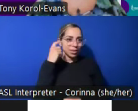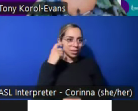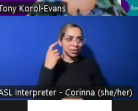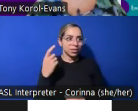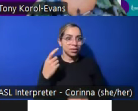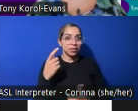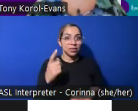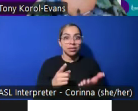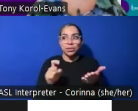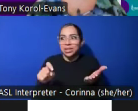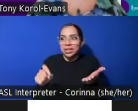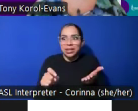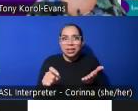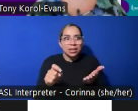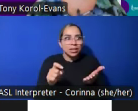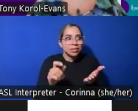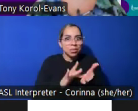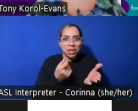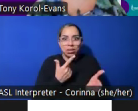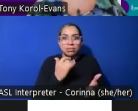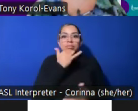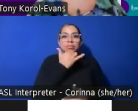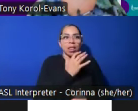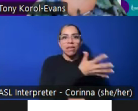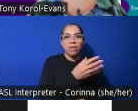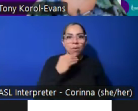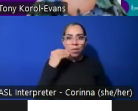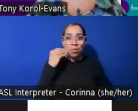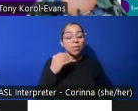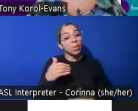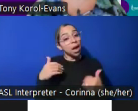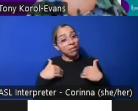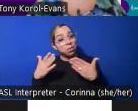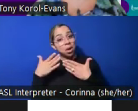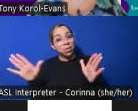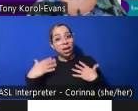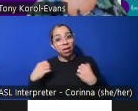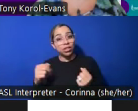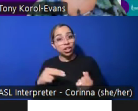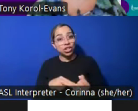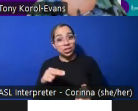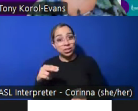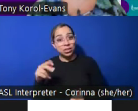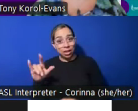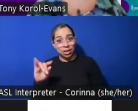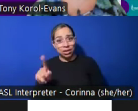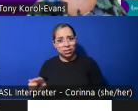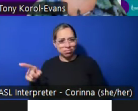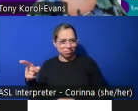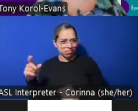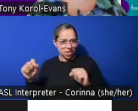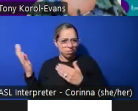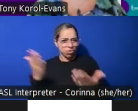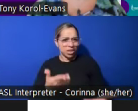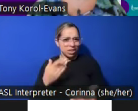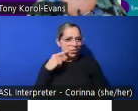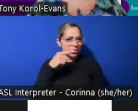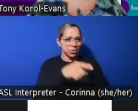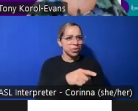left behind. Actually, we have a public health nurse, Liz, that we work with, and she could easily bring pills over to the shelter